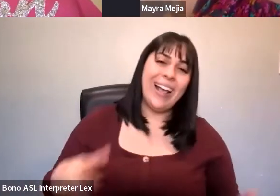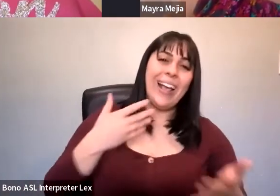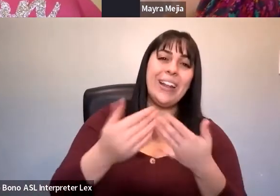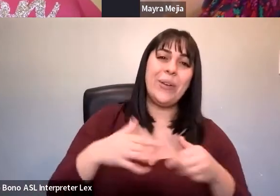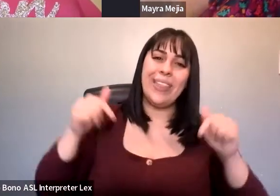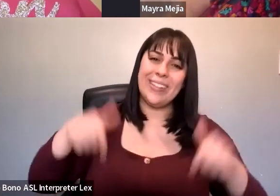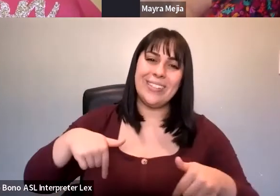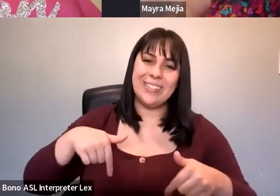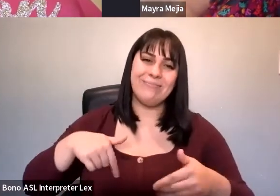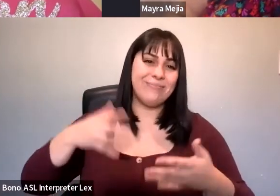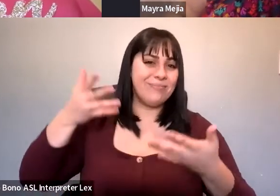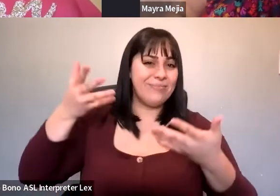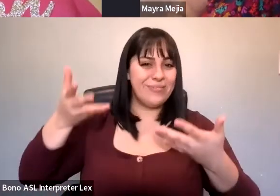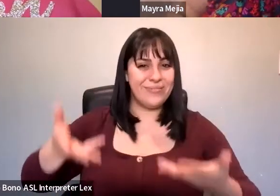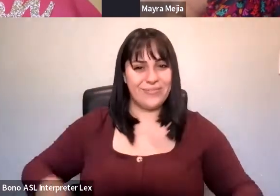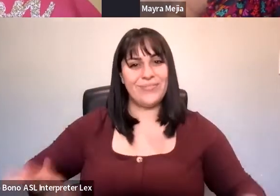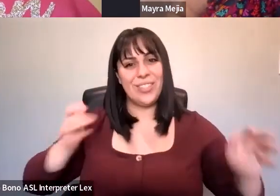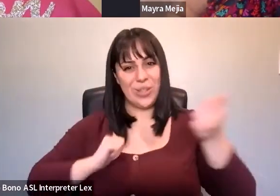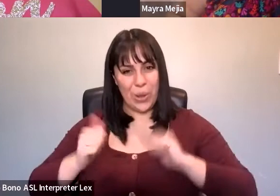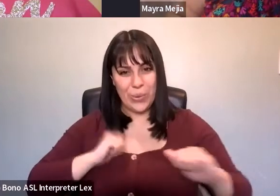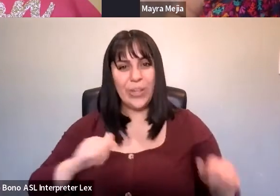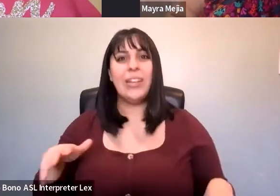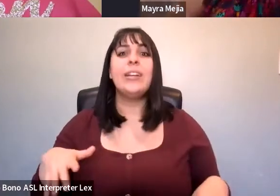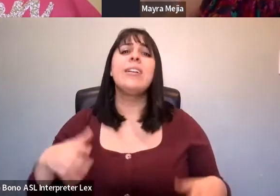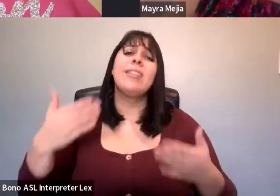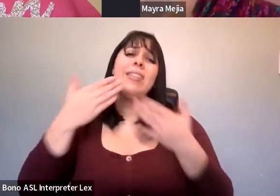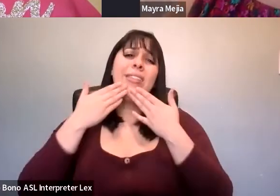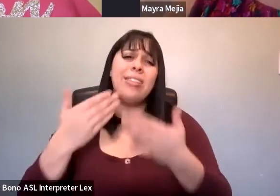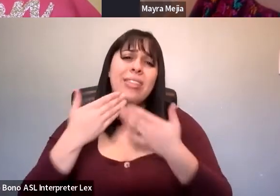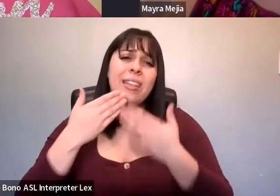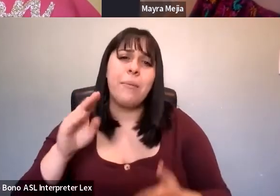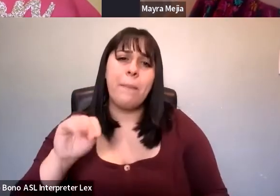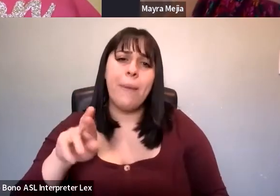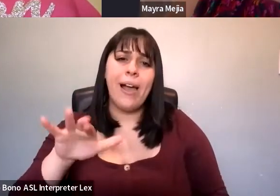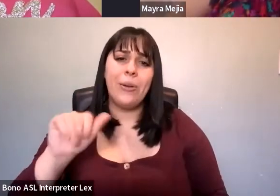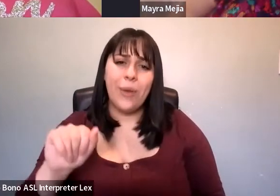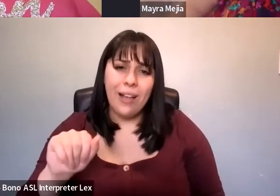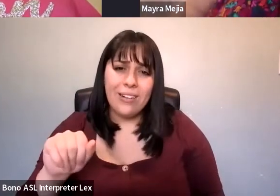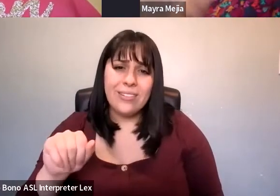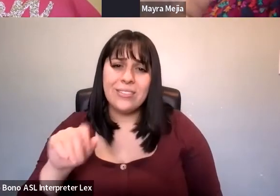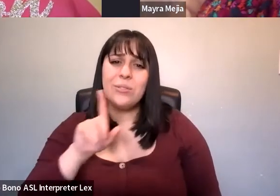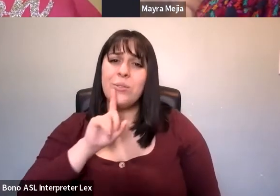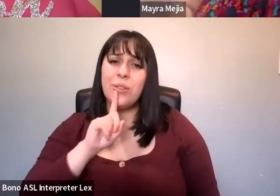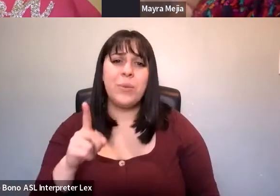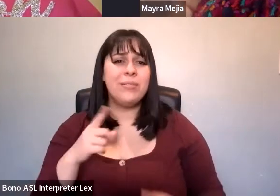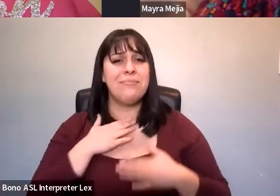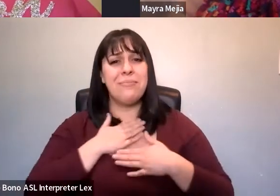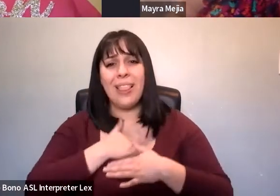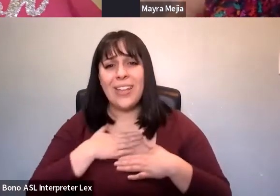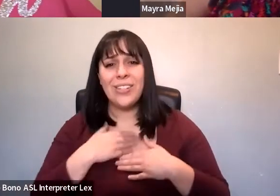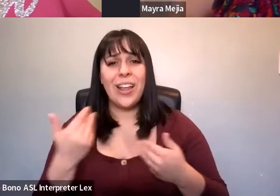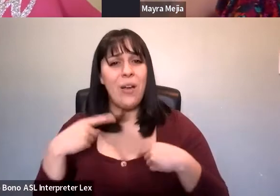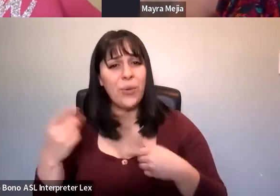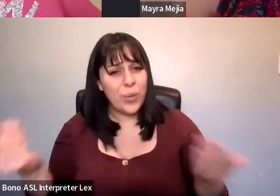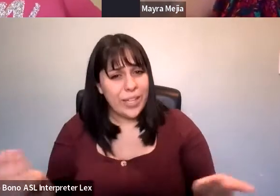Thank you, Mayra. It's really been a pleasure having you here. James in here.